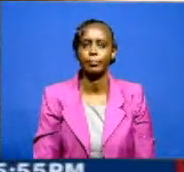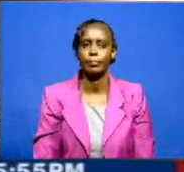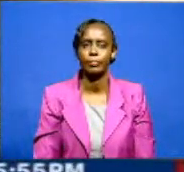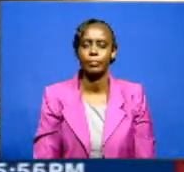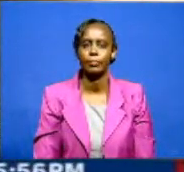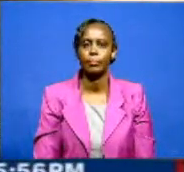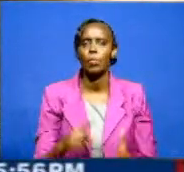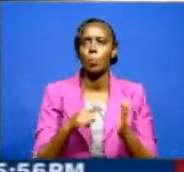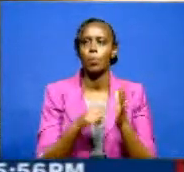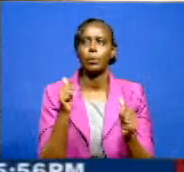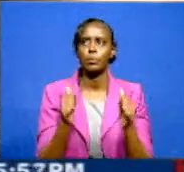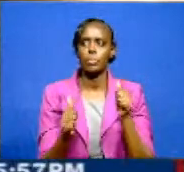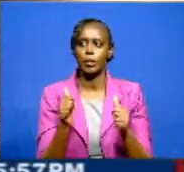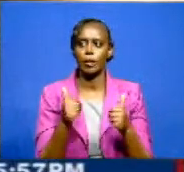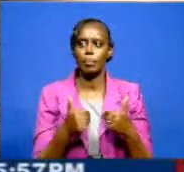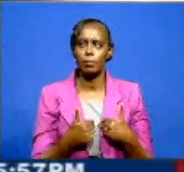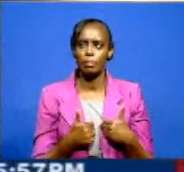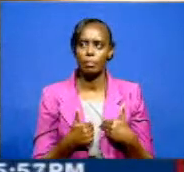What's your point of order?